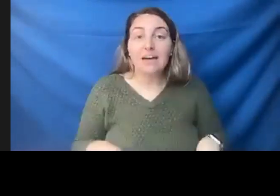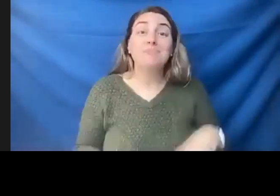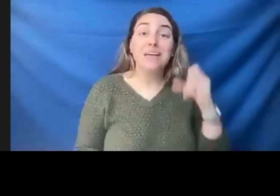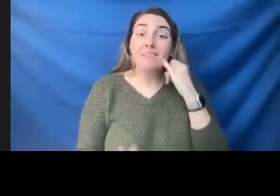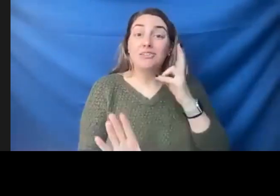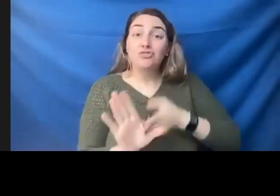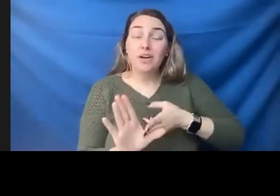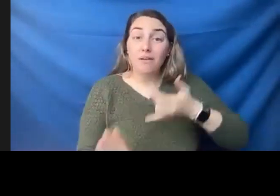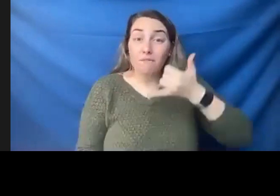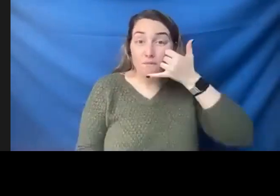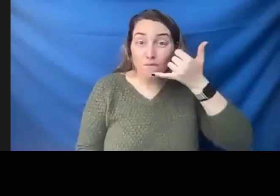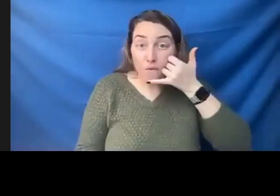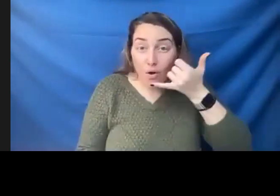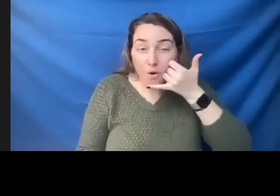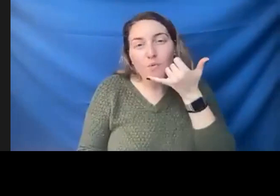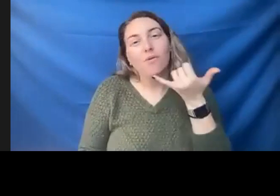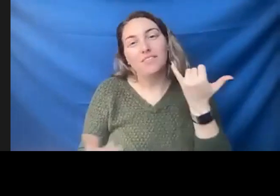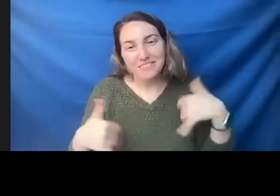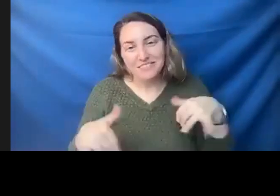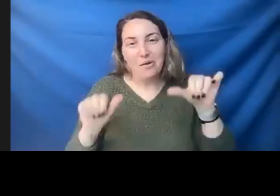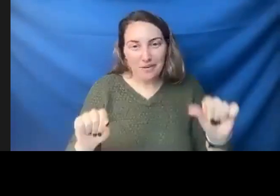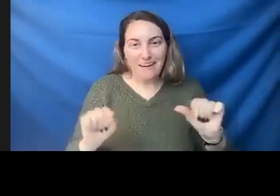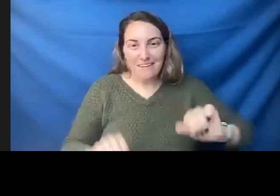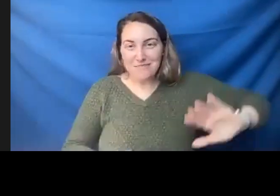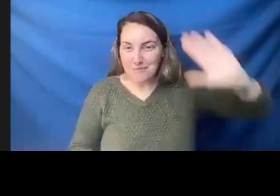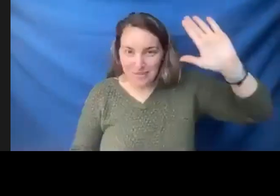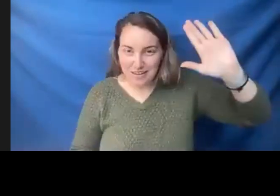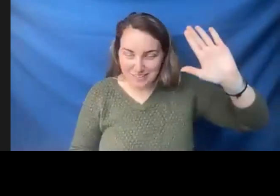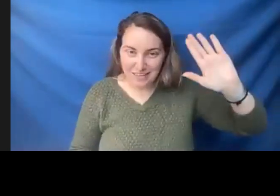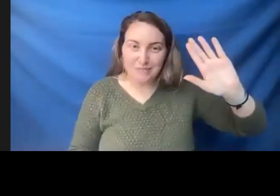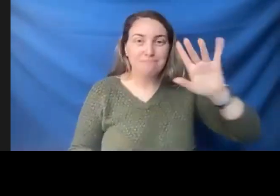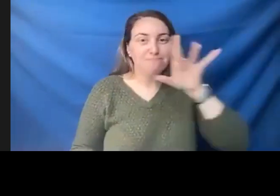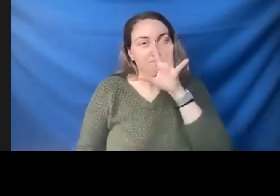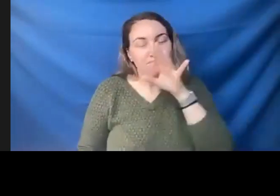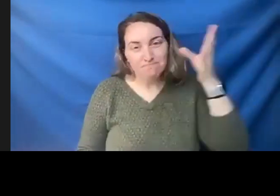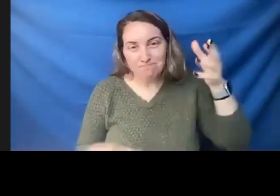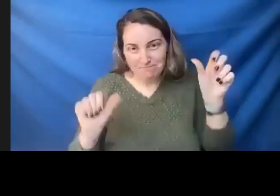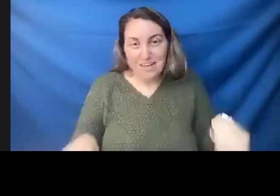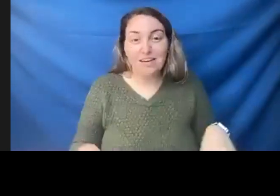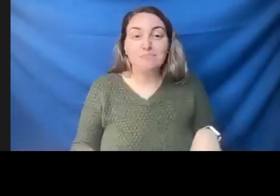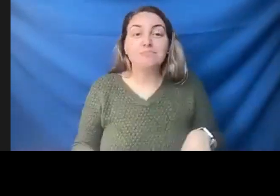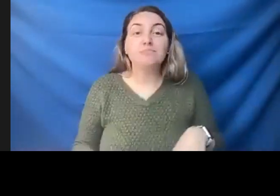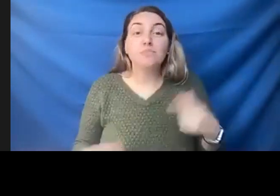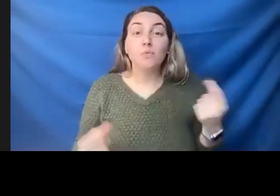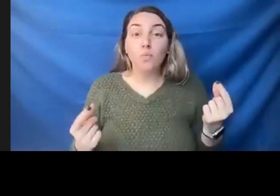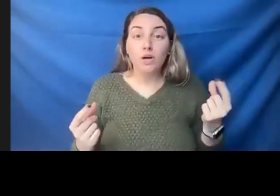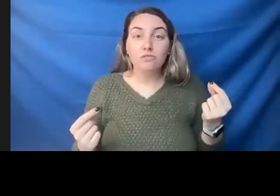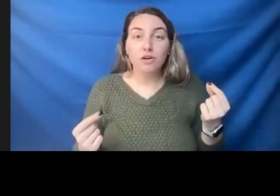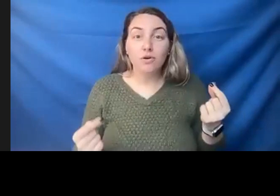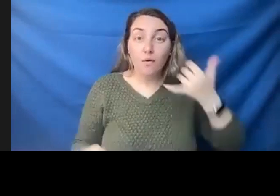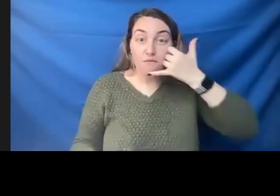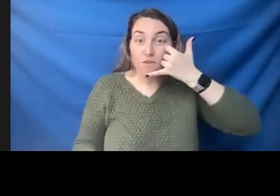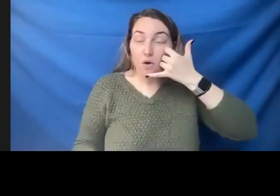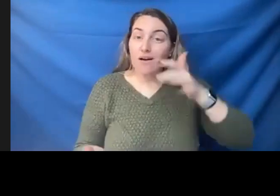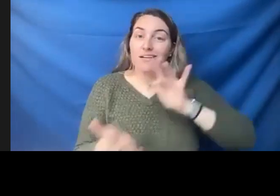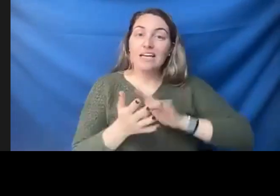us via phone, don't worry, you can still raise your hand and do that as well. If you're joining us via phone, if you press *9, that's